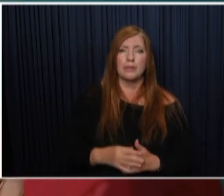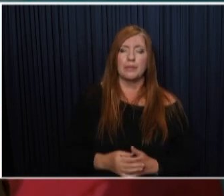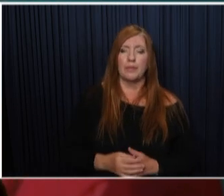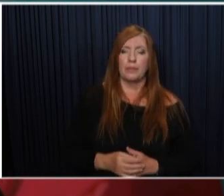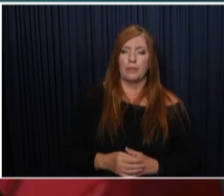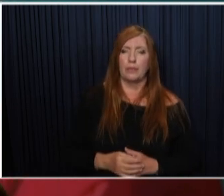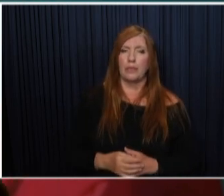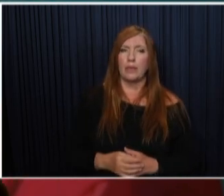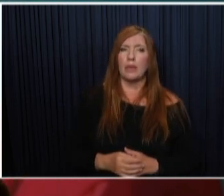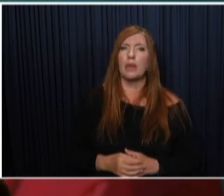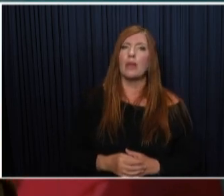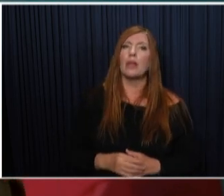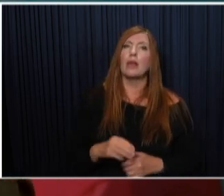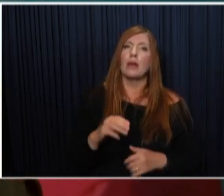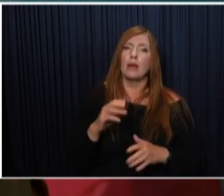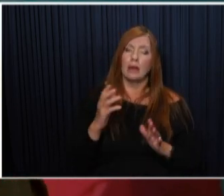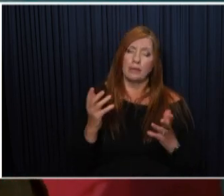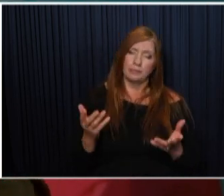Let's do it this way.